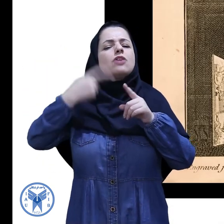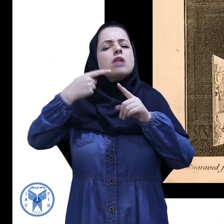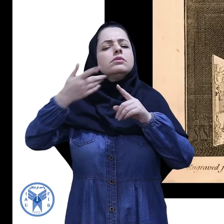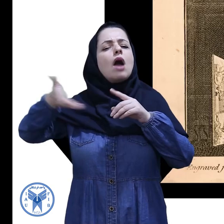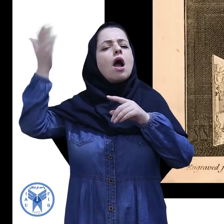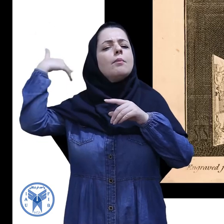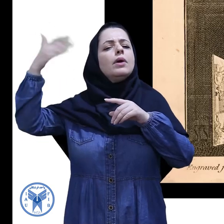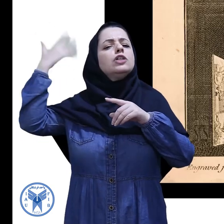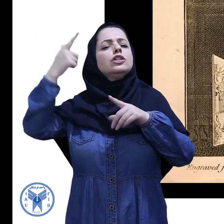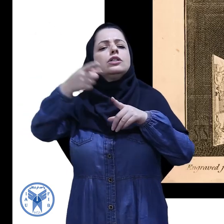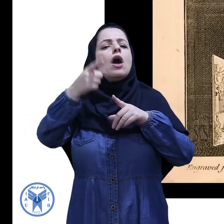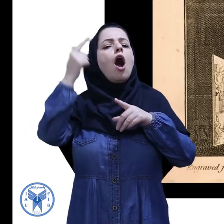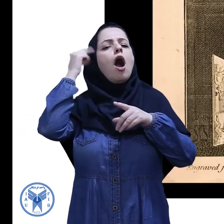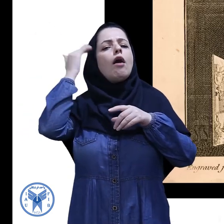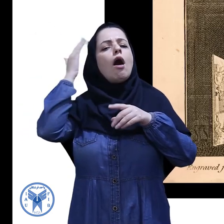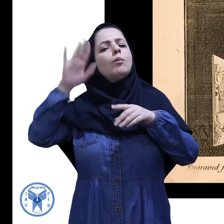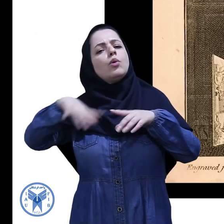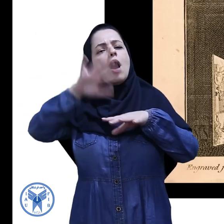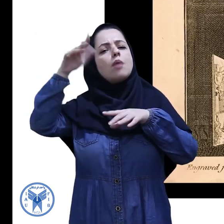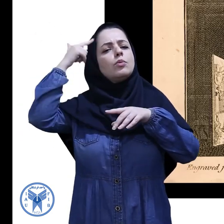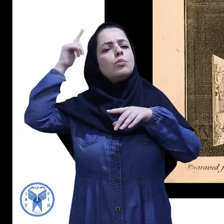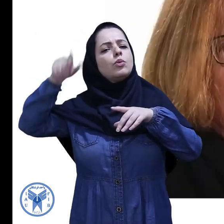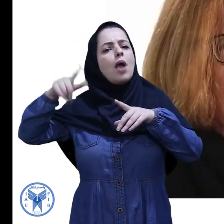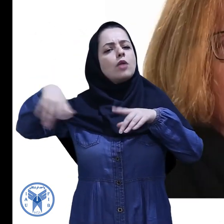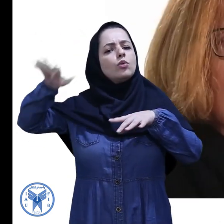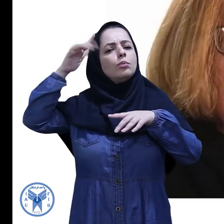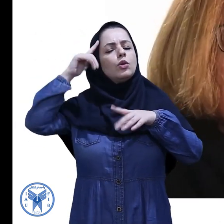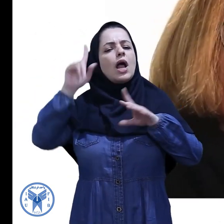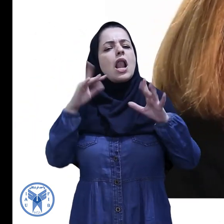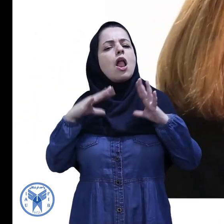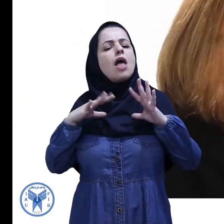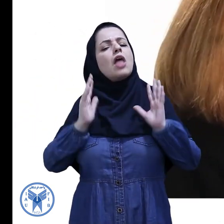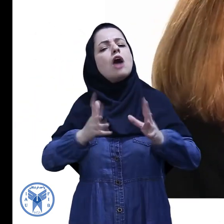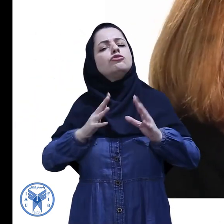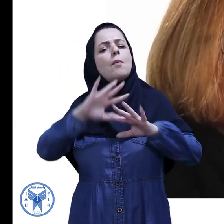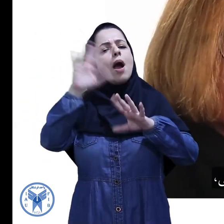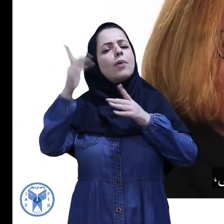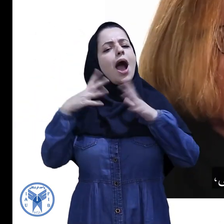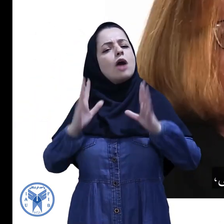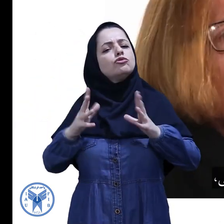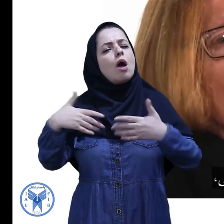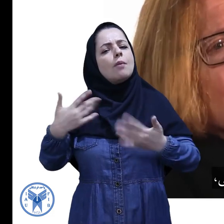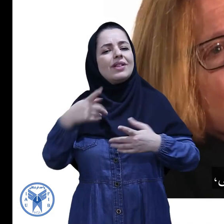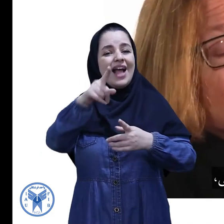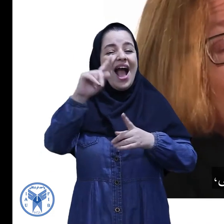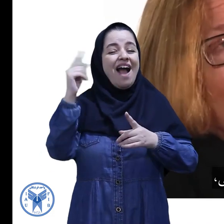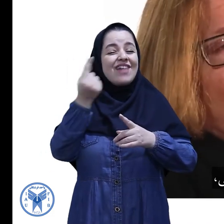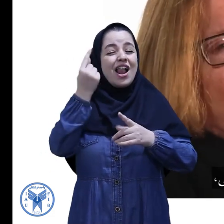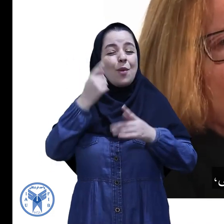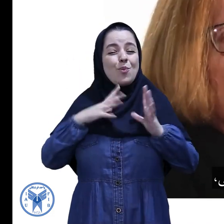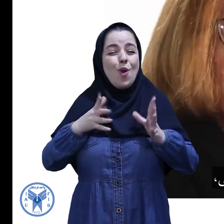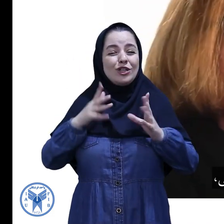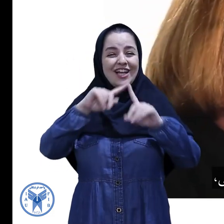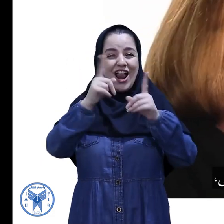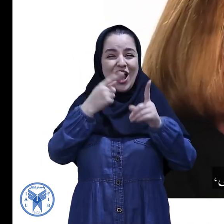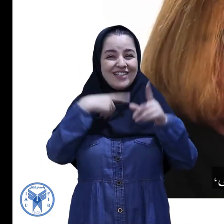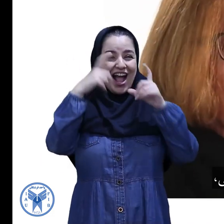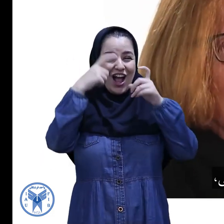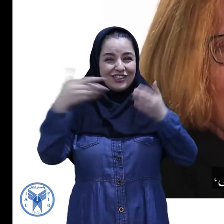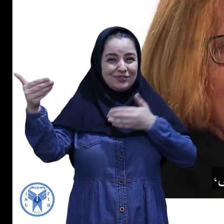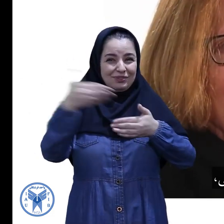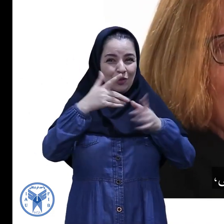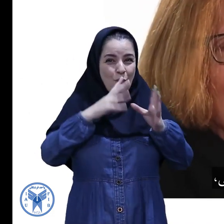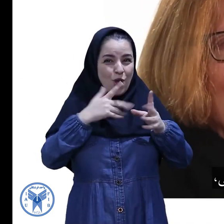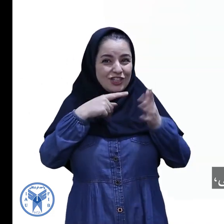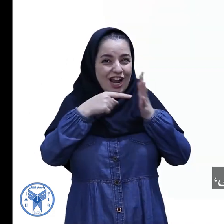been aware of for thousands and thousands of years. It's easy to do. It's very often the first